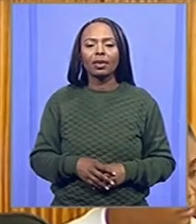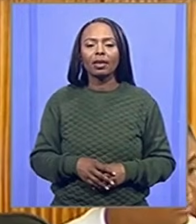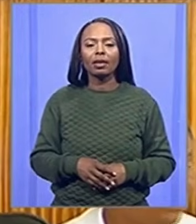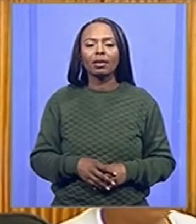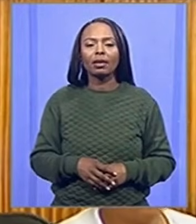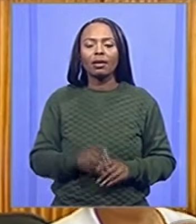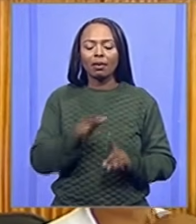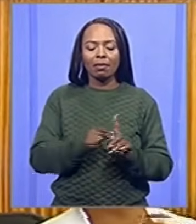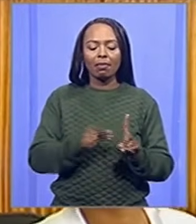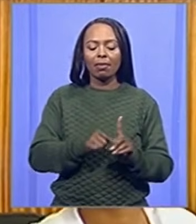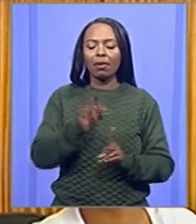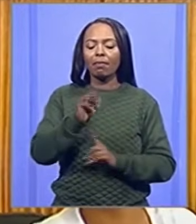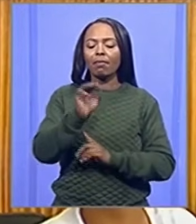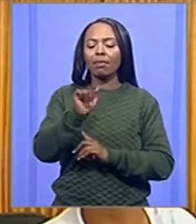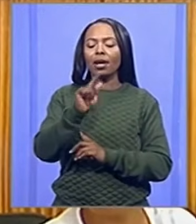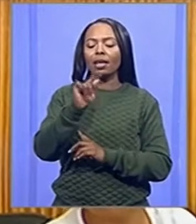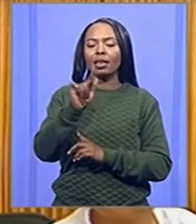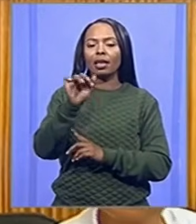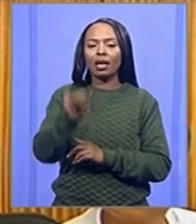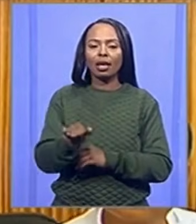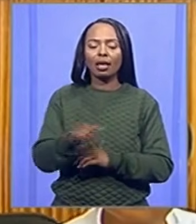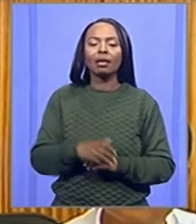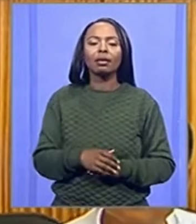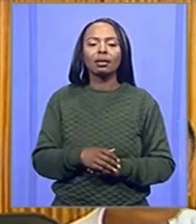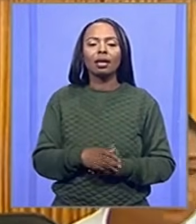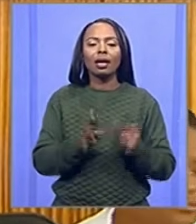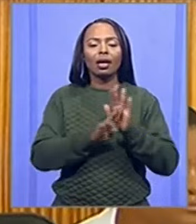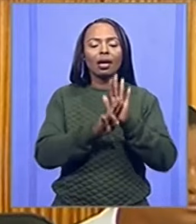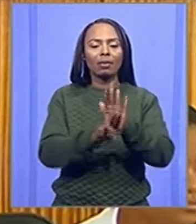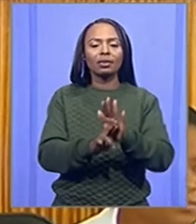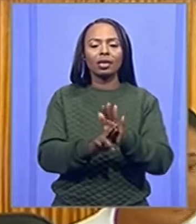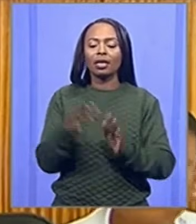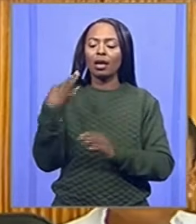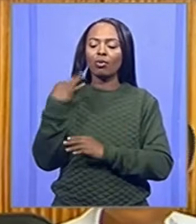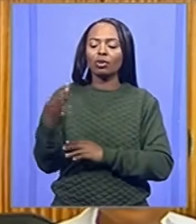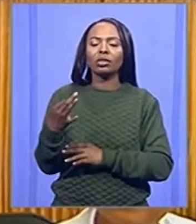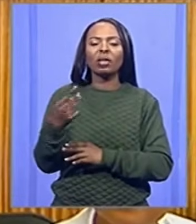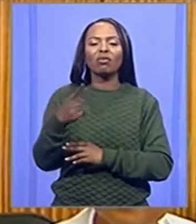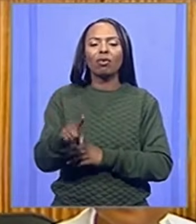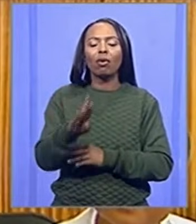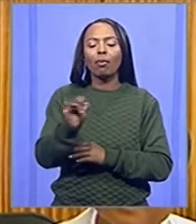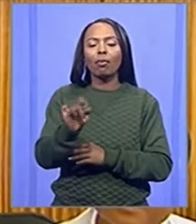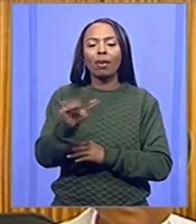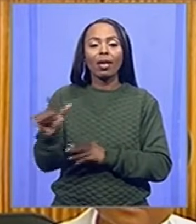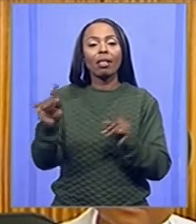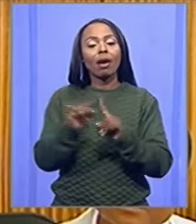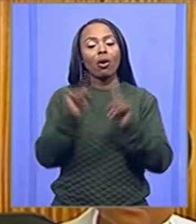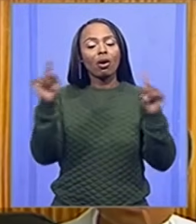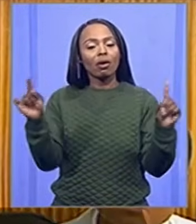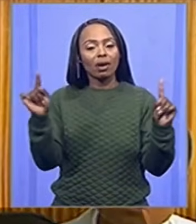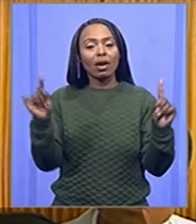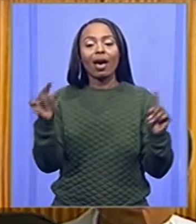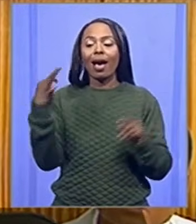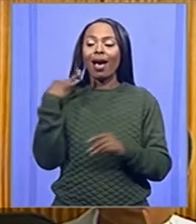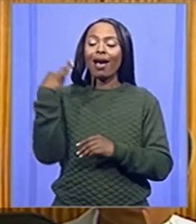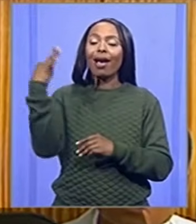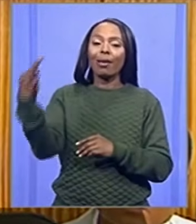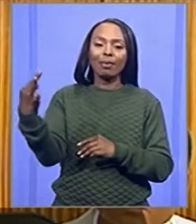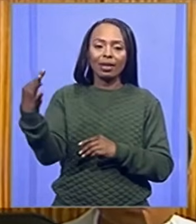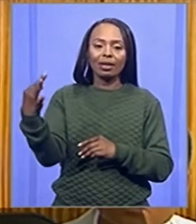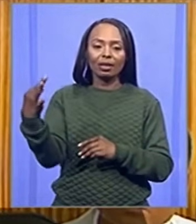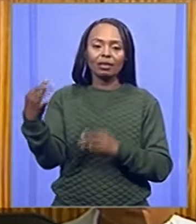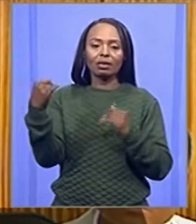Matlala, intends to bring an application for bail. However, that application will be